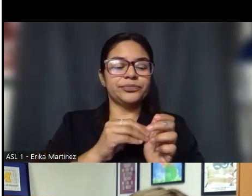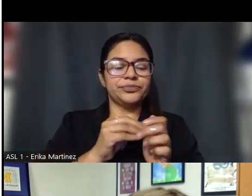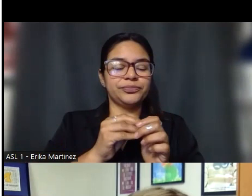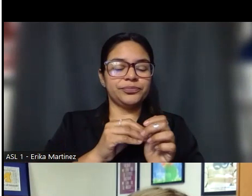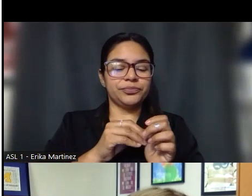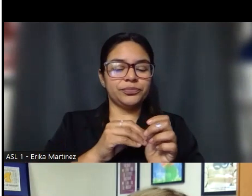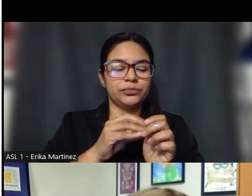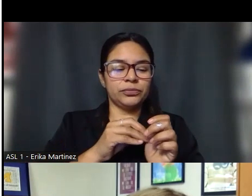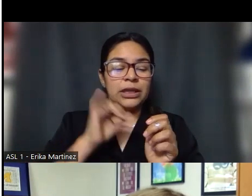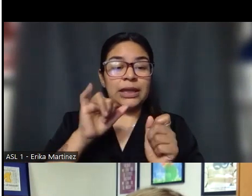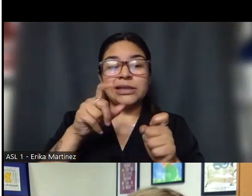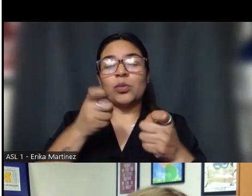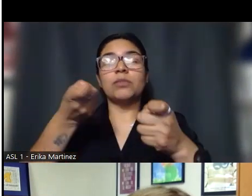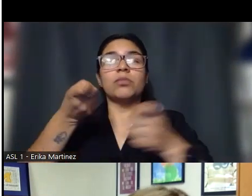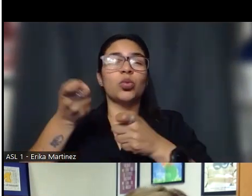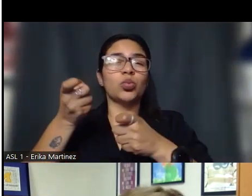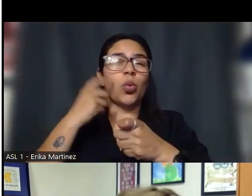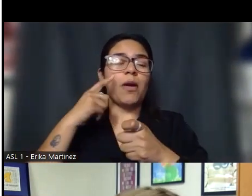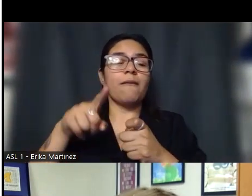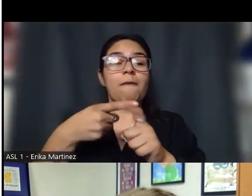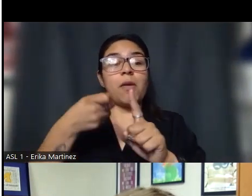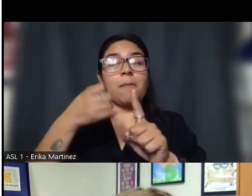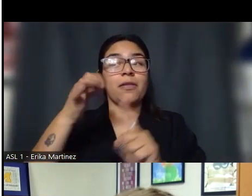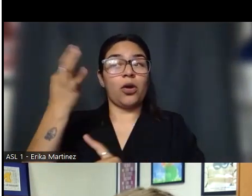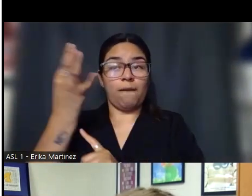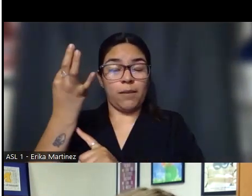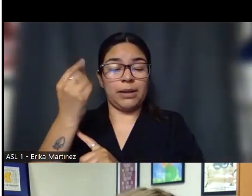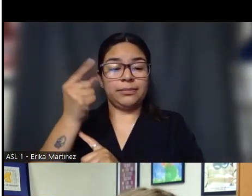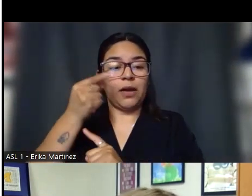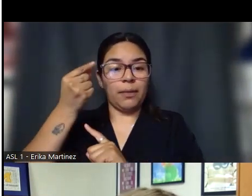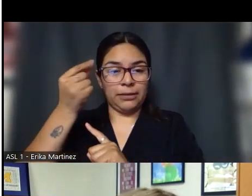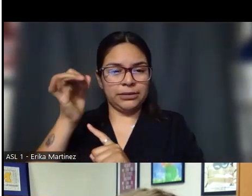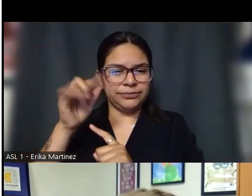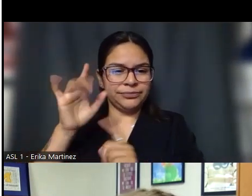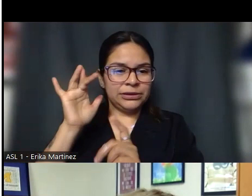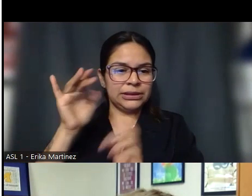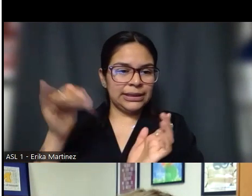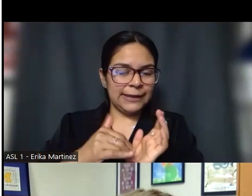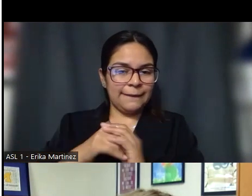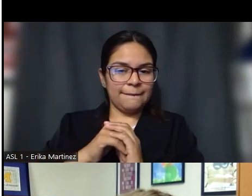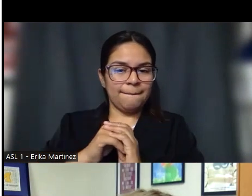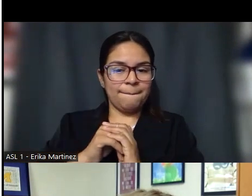the behalf of the state of California from the federal government. And if you could click,